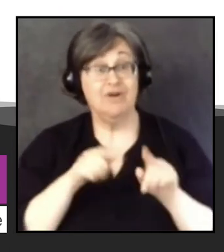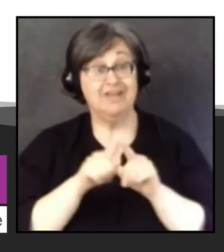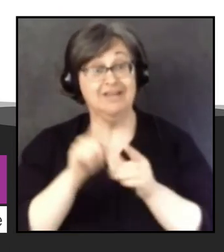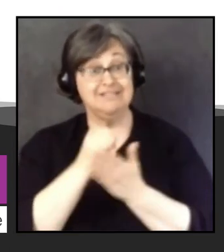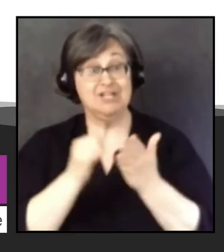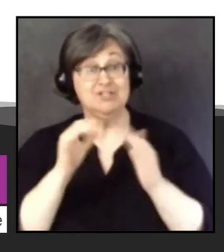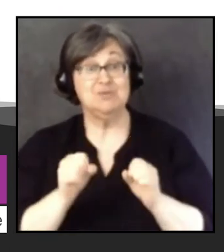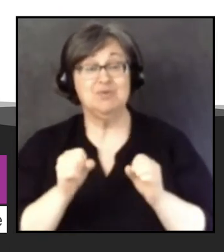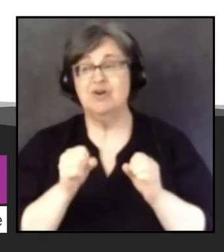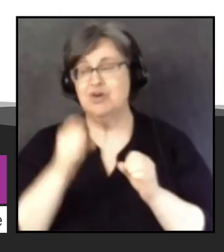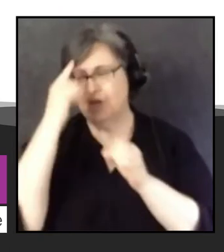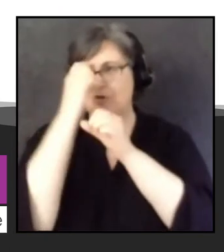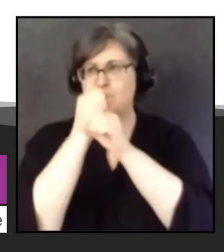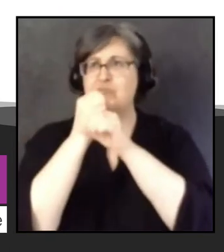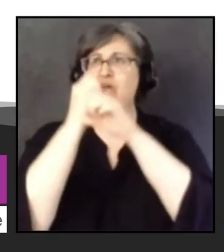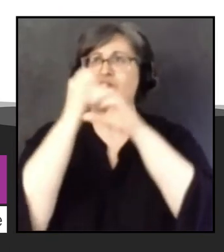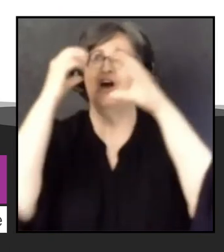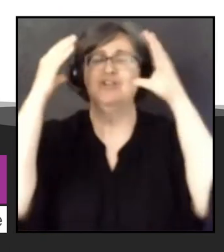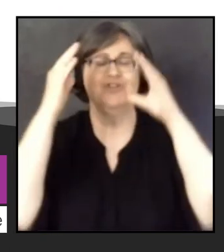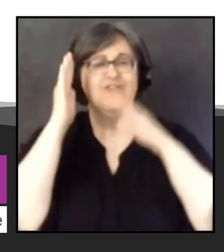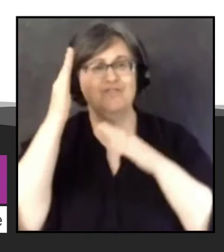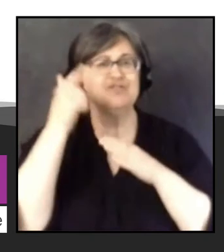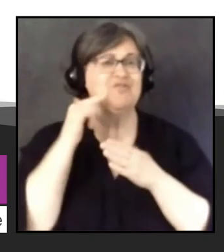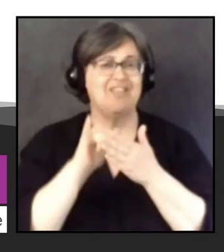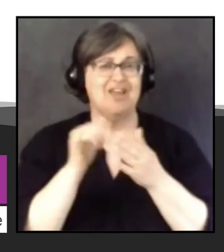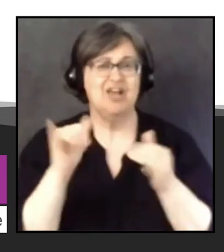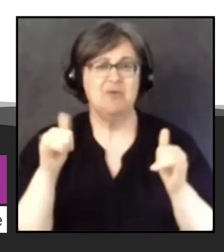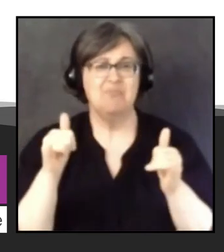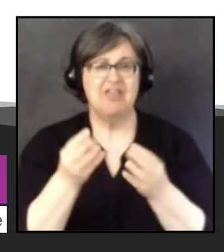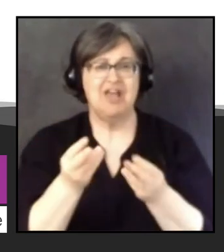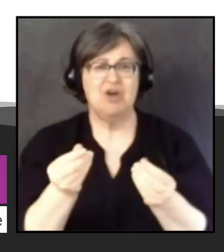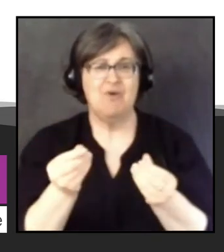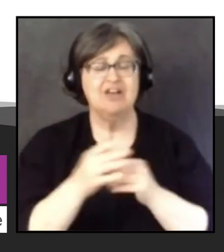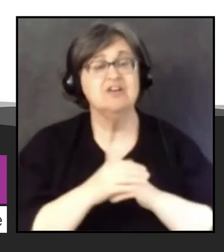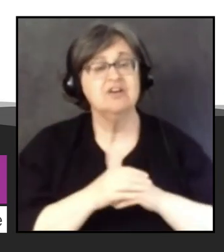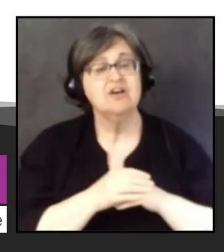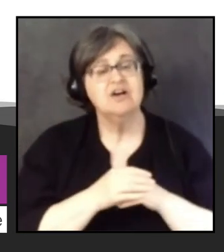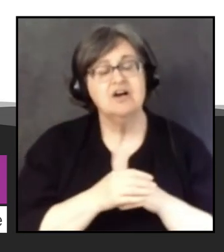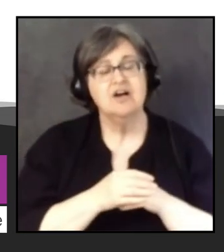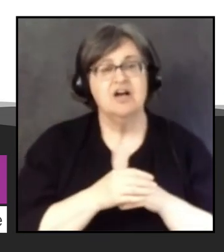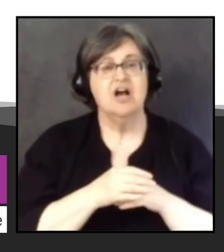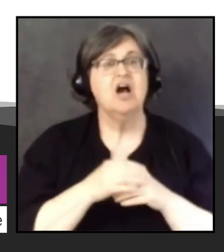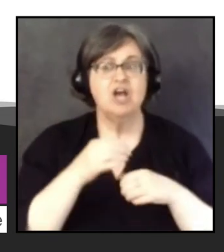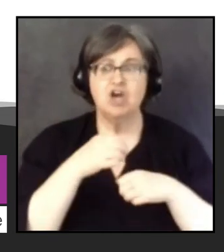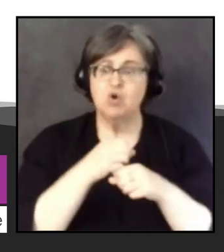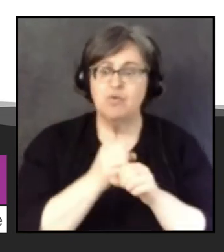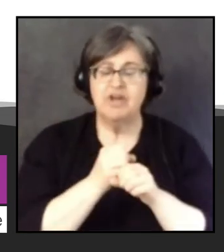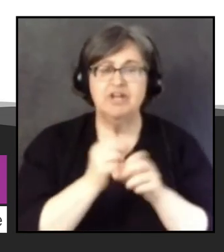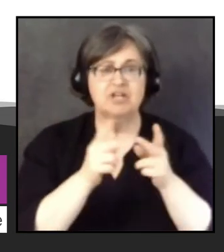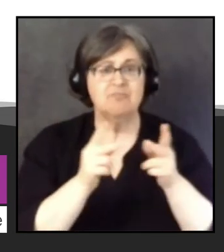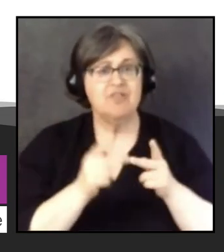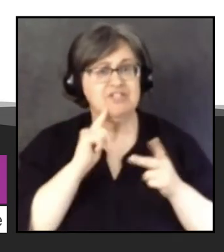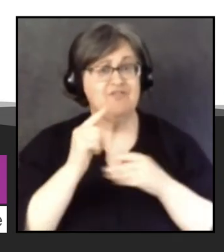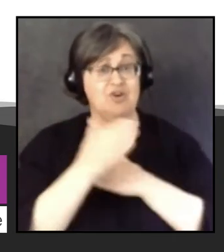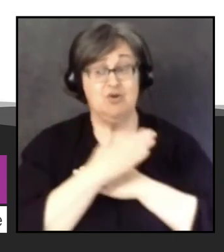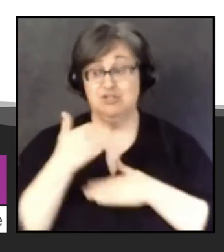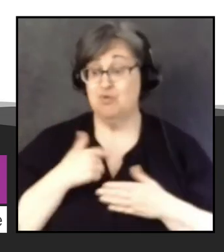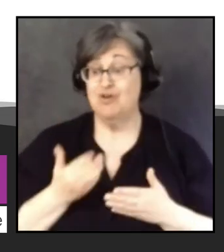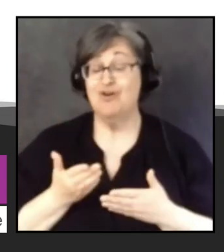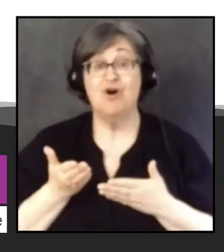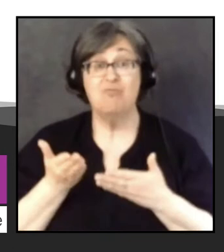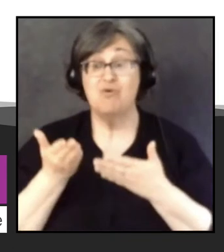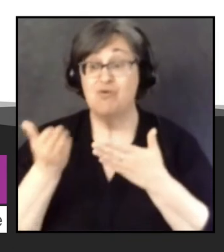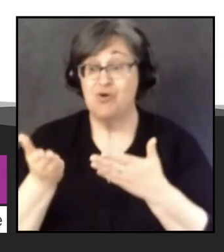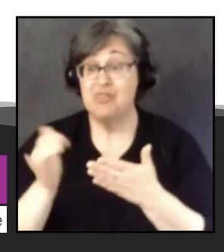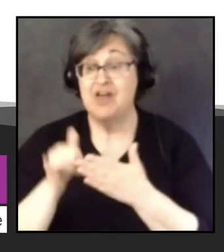help reimagine the future of the playground. And creating a space for rest is the possibility we proposed for the playground's